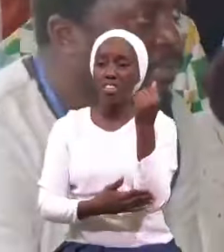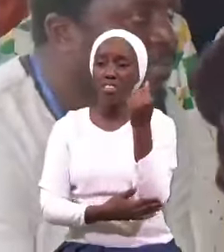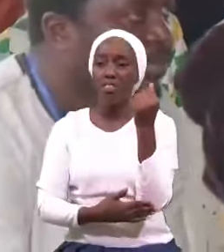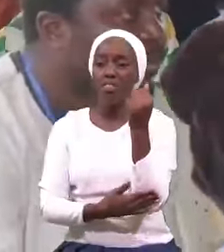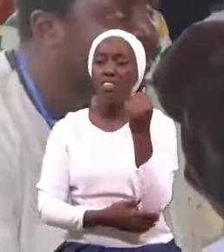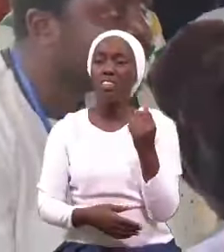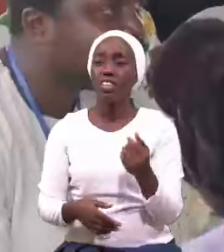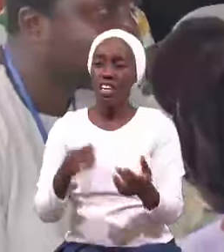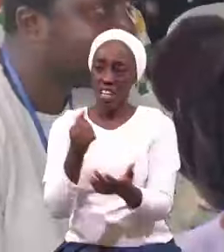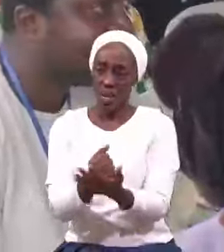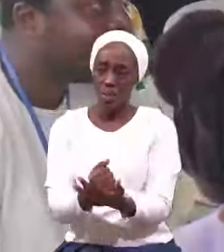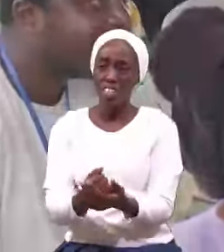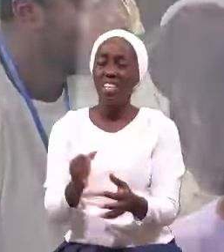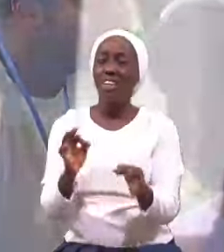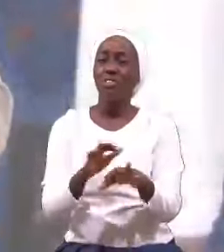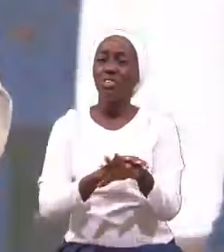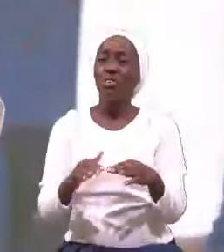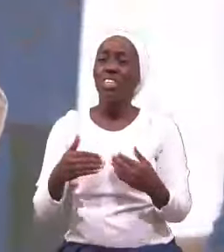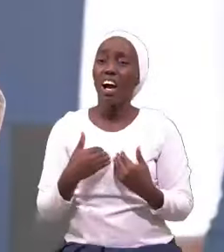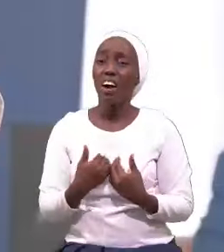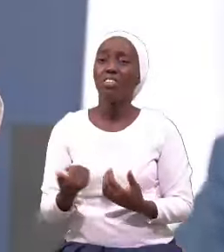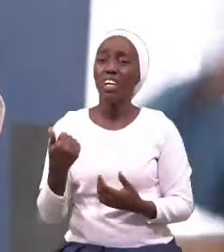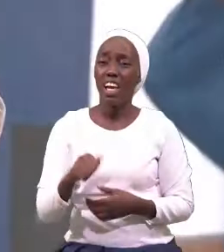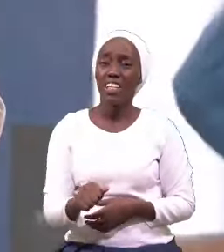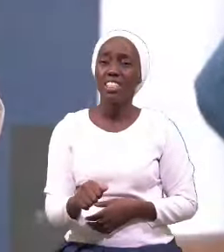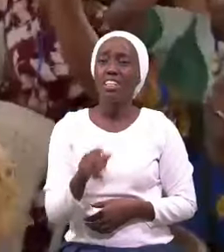If you don't have any passport, go and get passport.